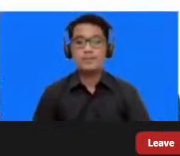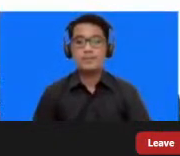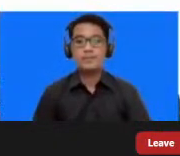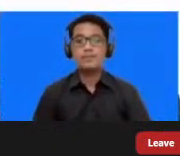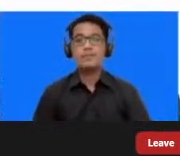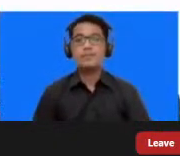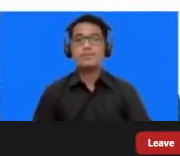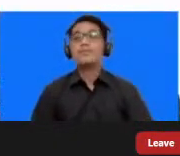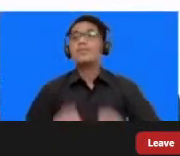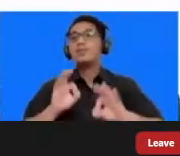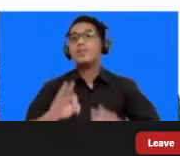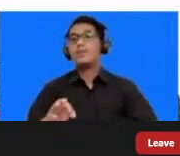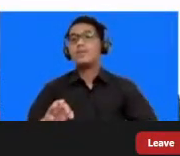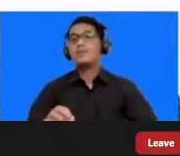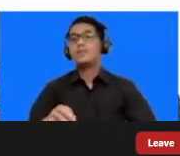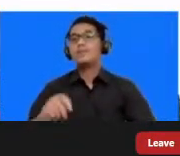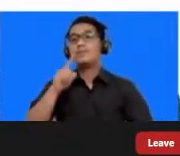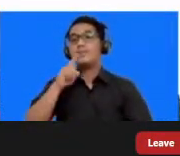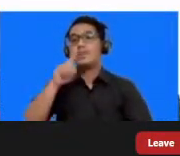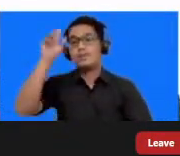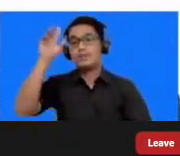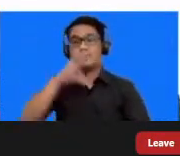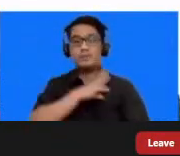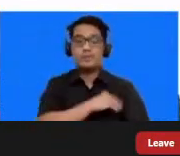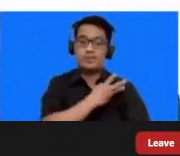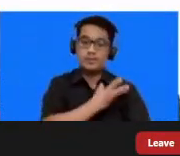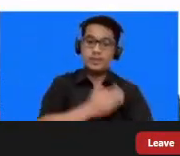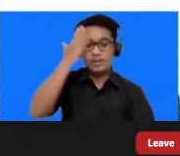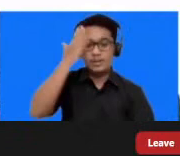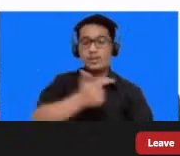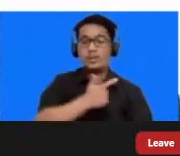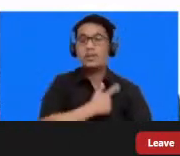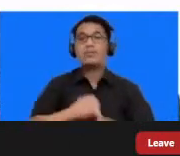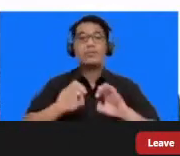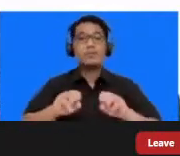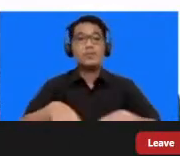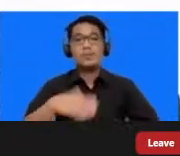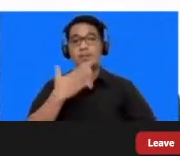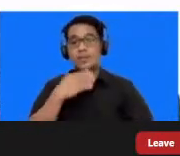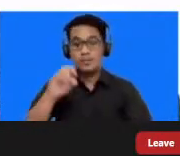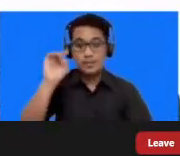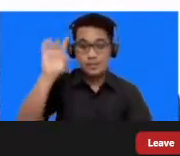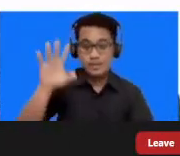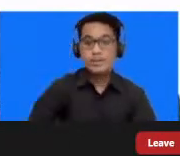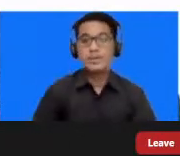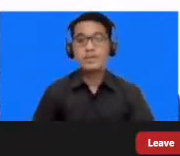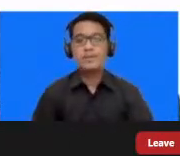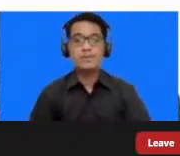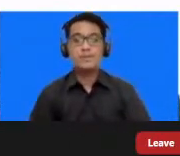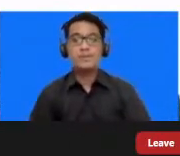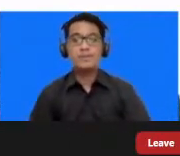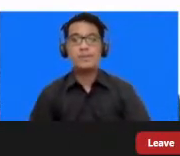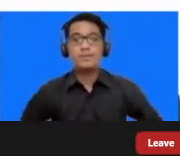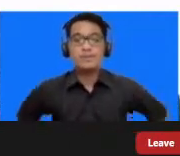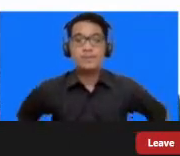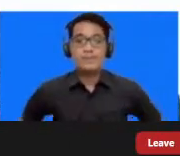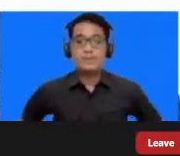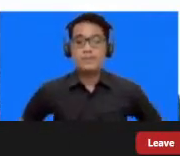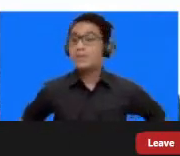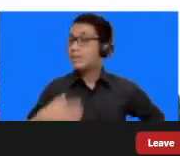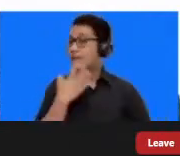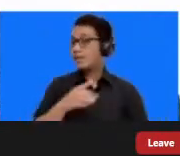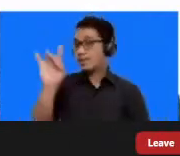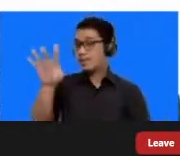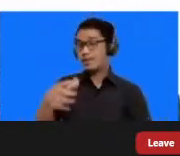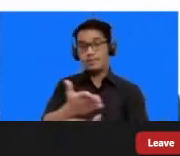Baik, bismillahirrahmanirrahim. Assalamualaikum warahmatullahi wabarakatuh. Selamat siang. Sebaik SBK. Good afternoon,